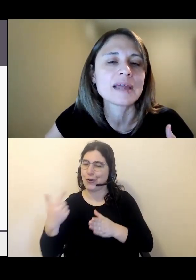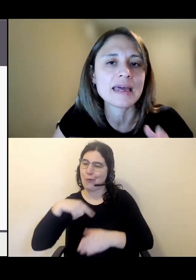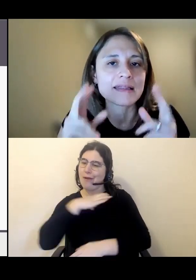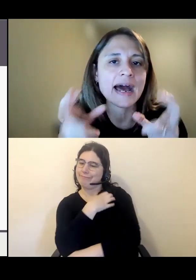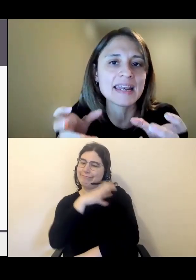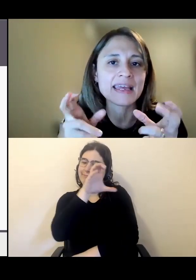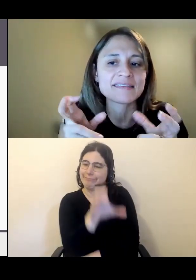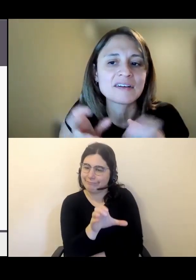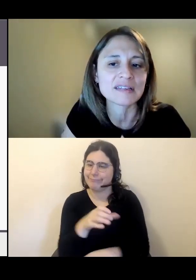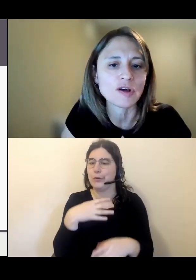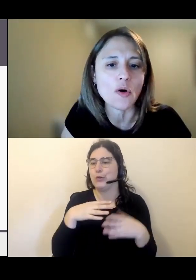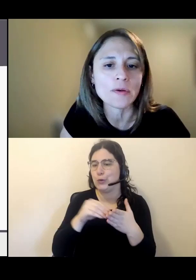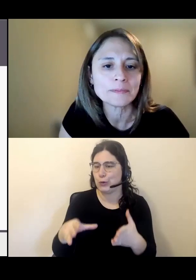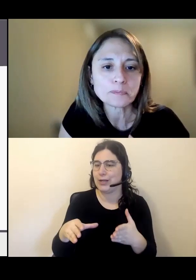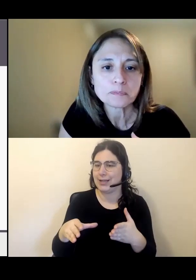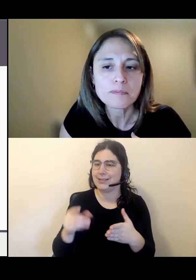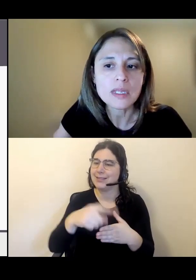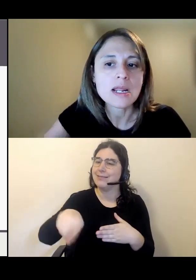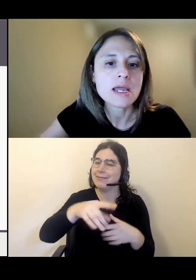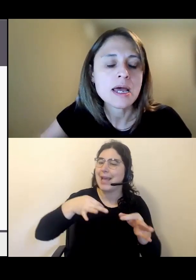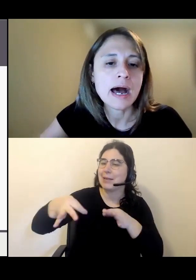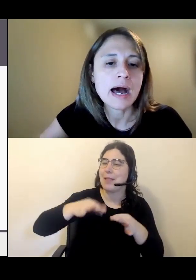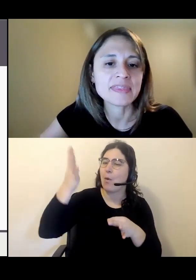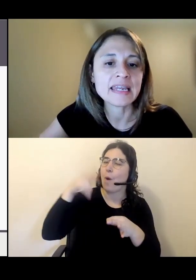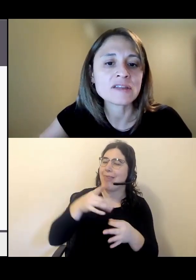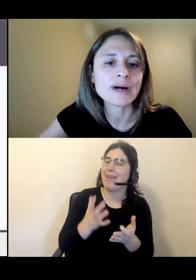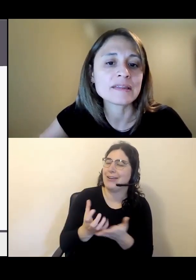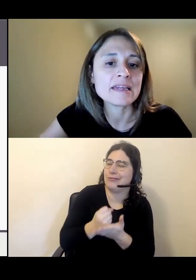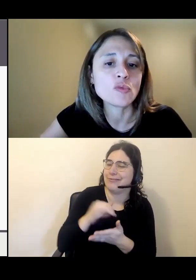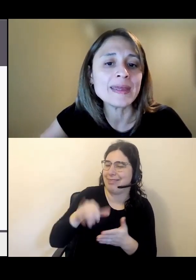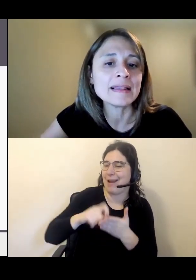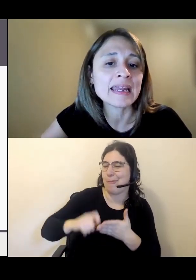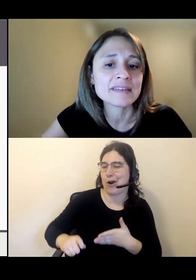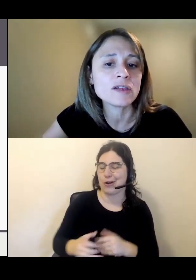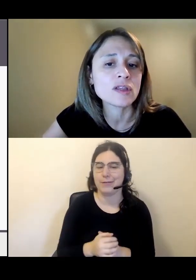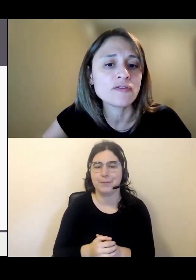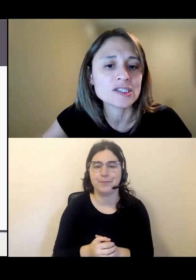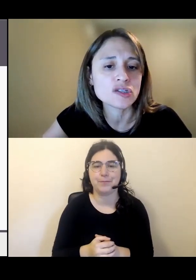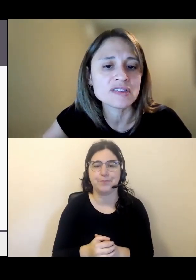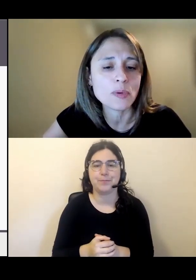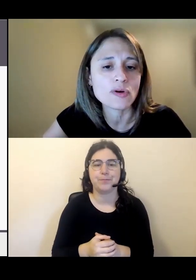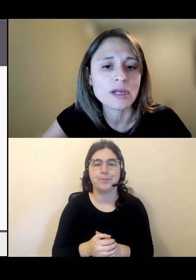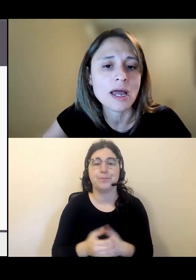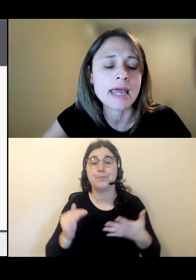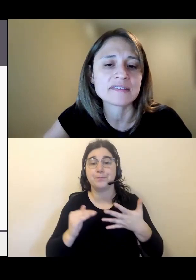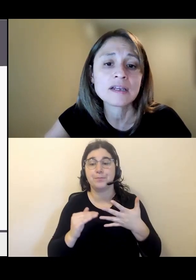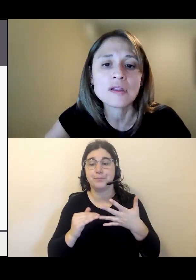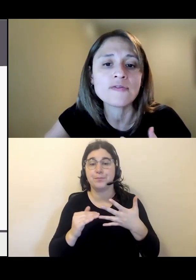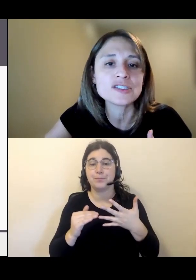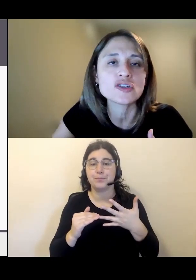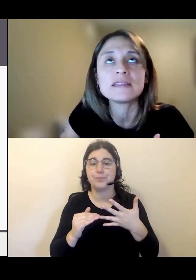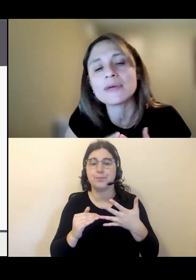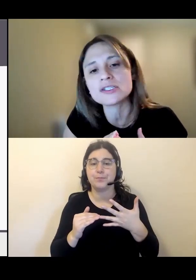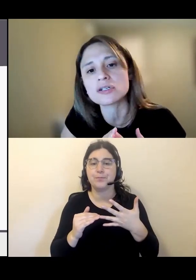deserve a certain score. The next one is to build an executive function support.